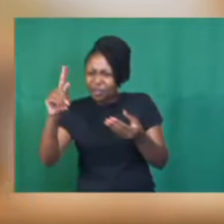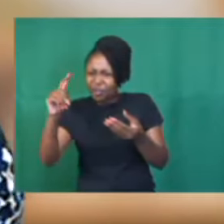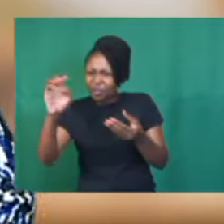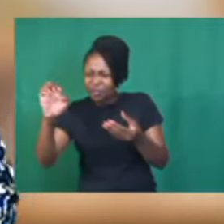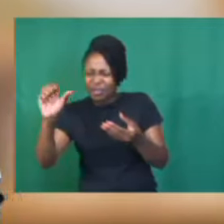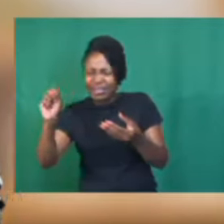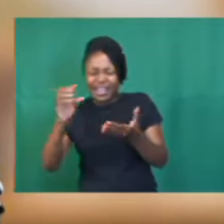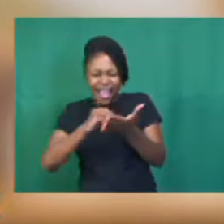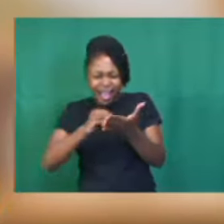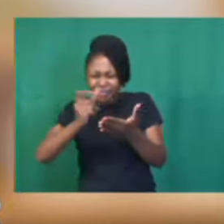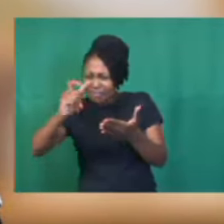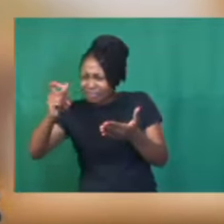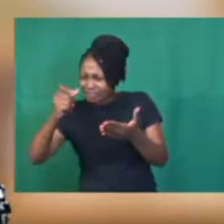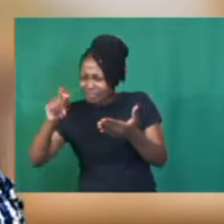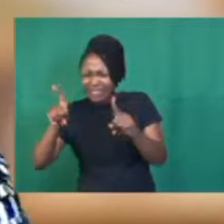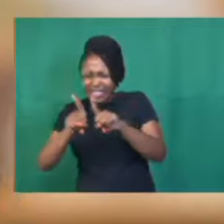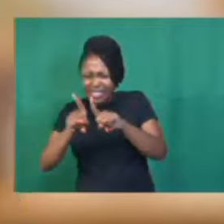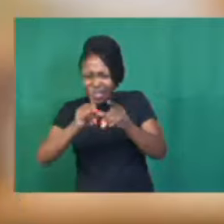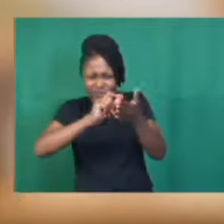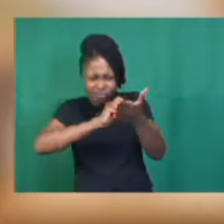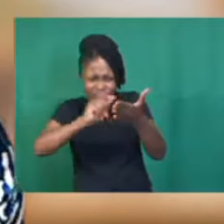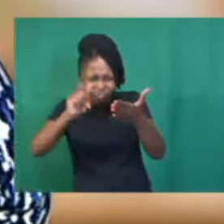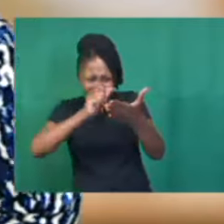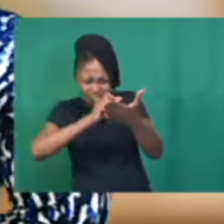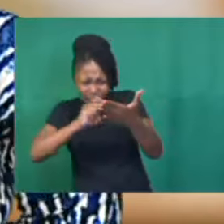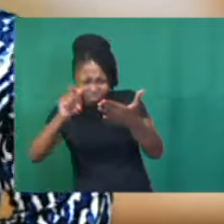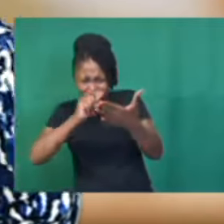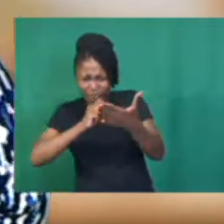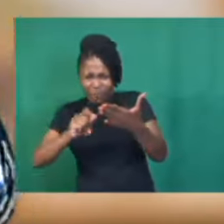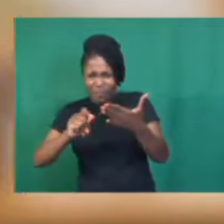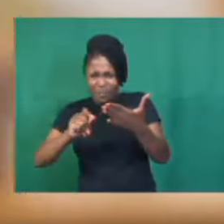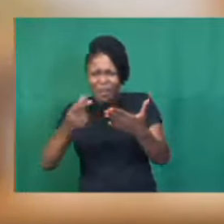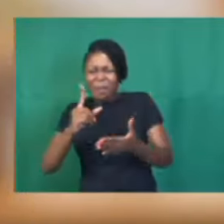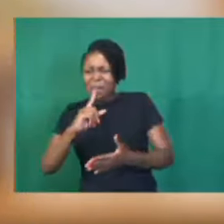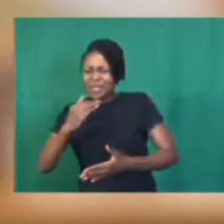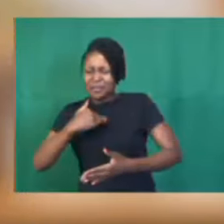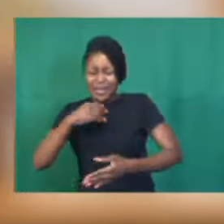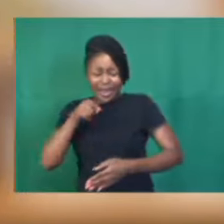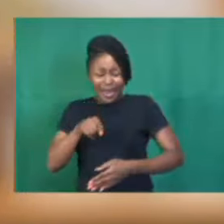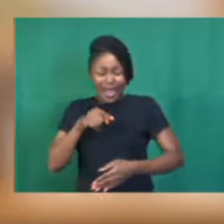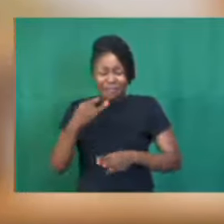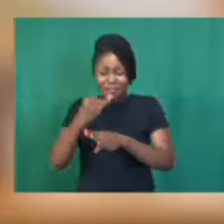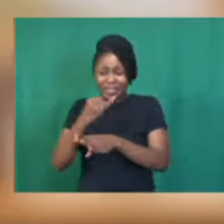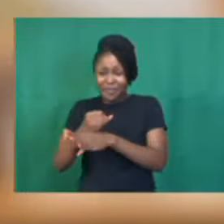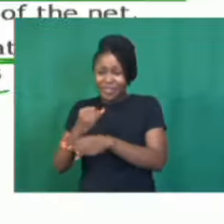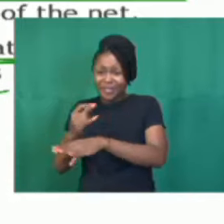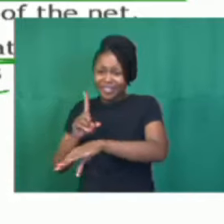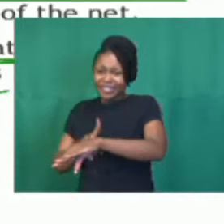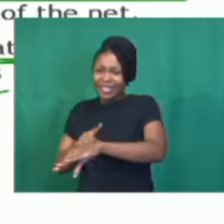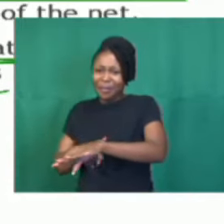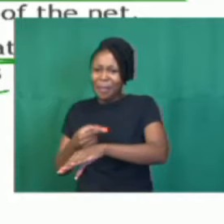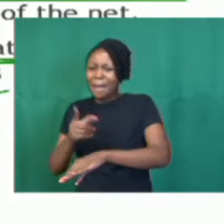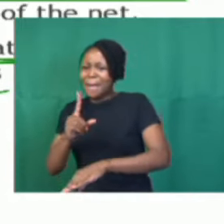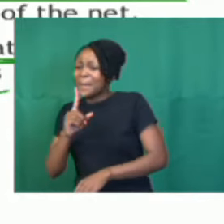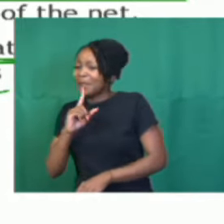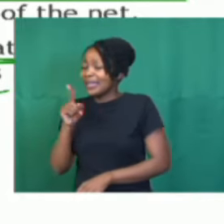underlined or you have marked here, because with me here I am rushing against time and everything. So when you are back at home, you try and